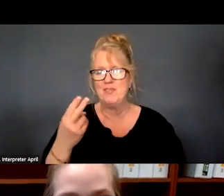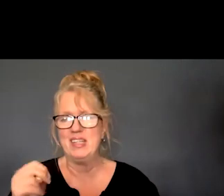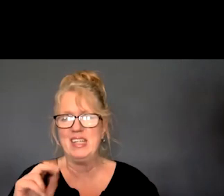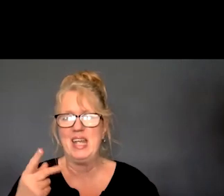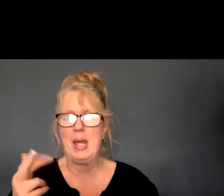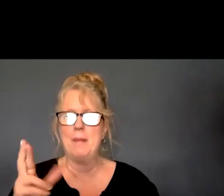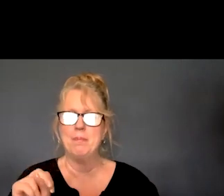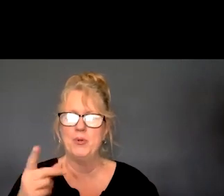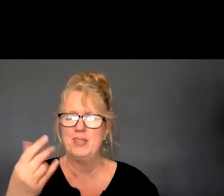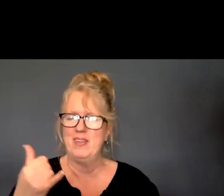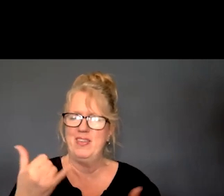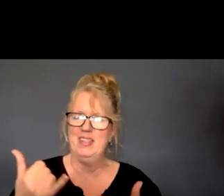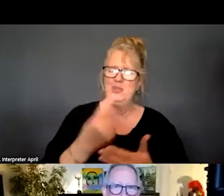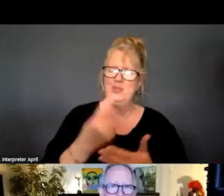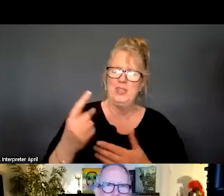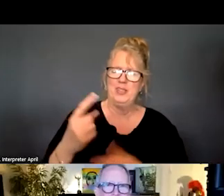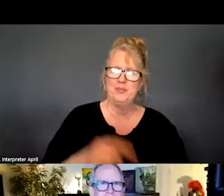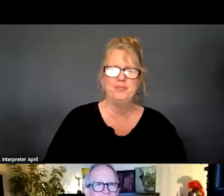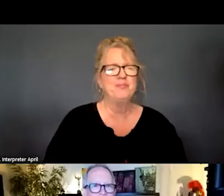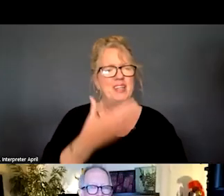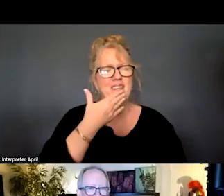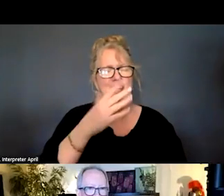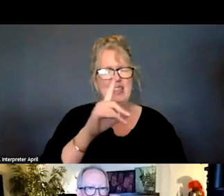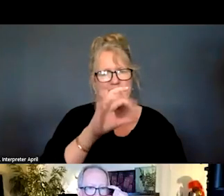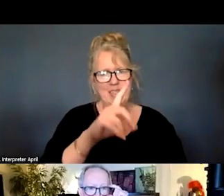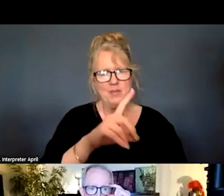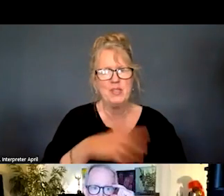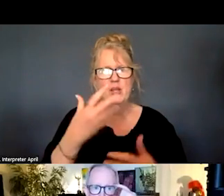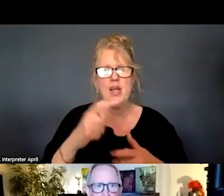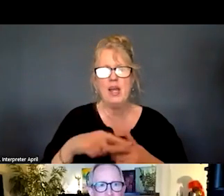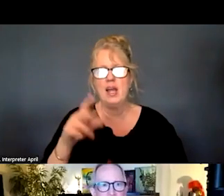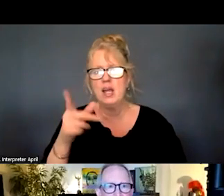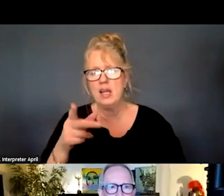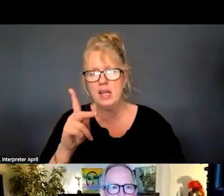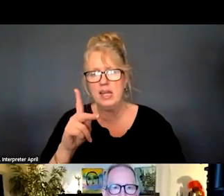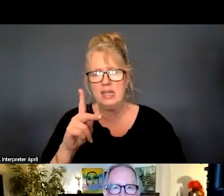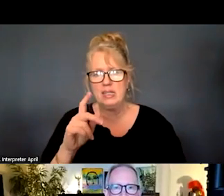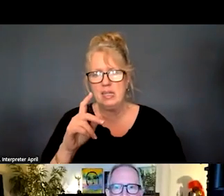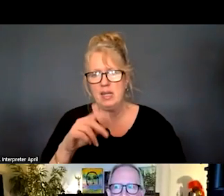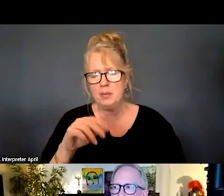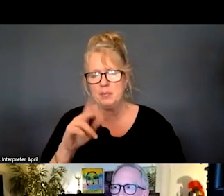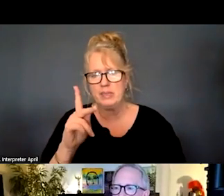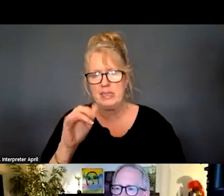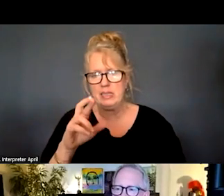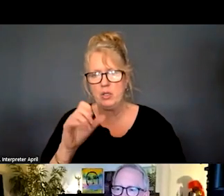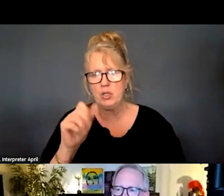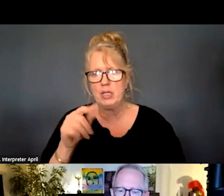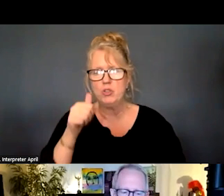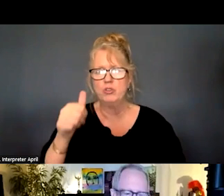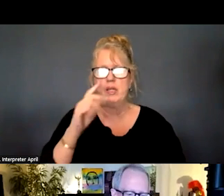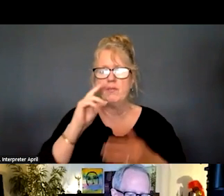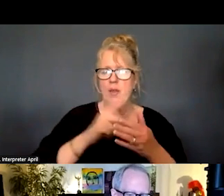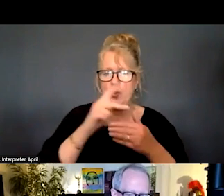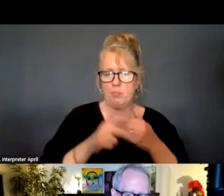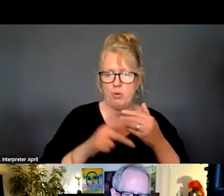this week's Crisis Talk. Thanks, David. So I'd like to bring on Kiara Haranilia. She is the program manager for